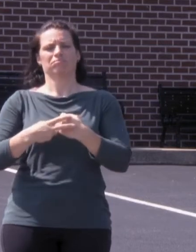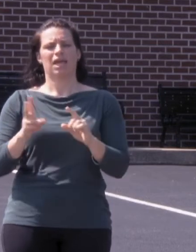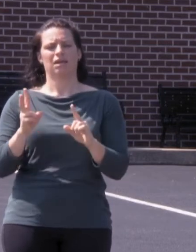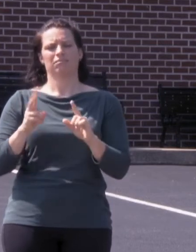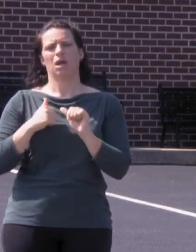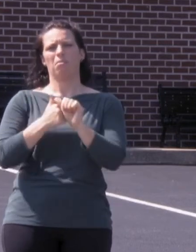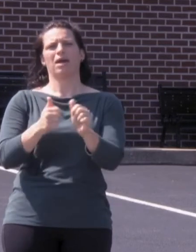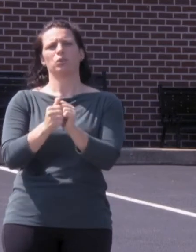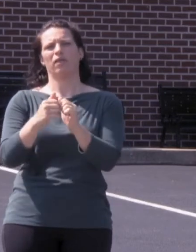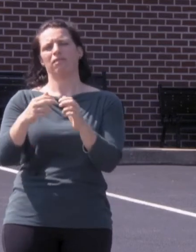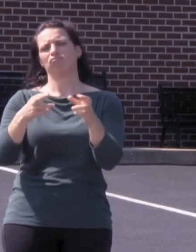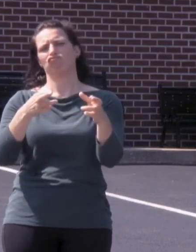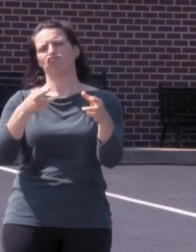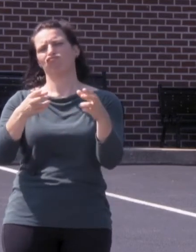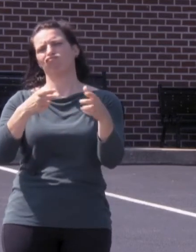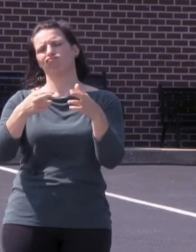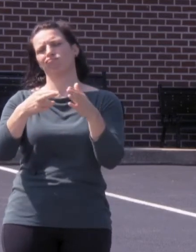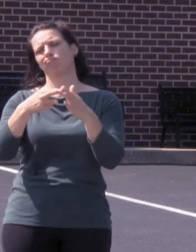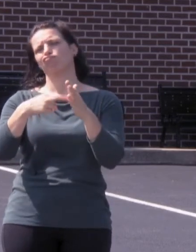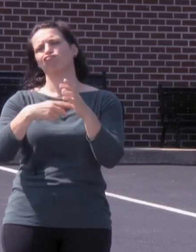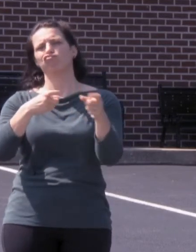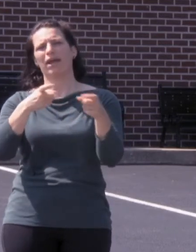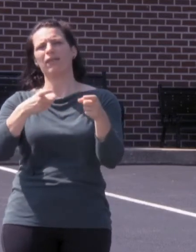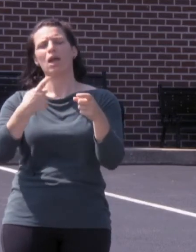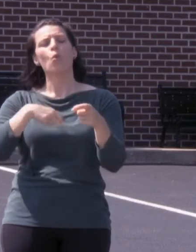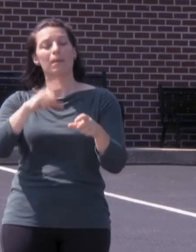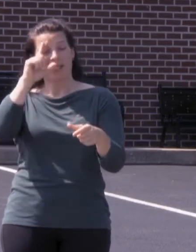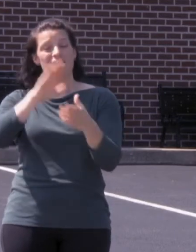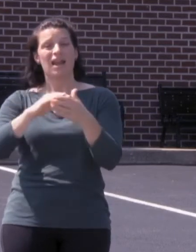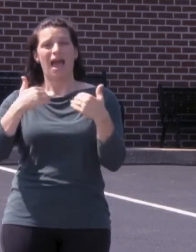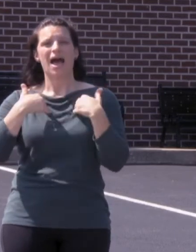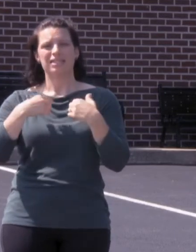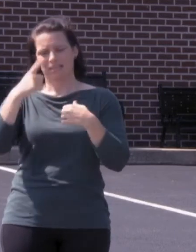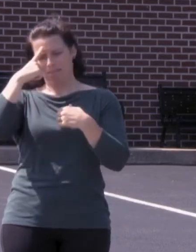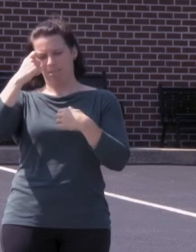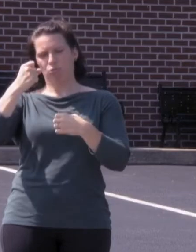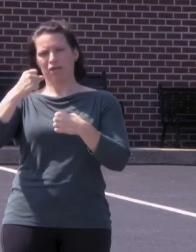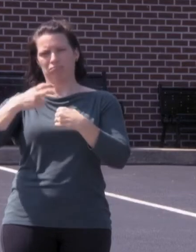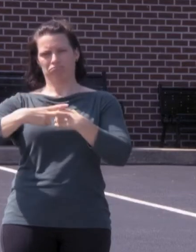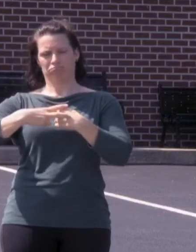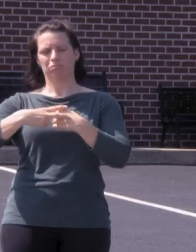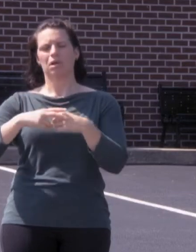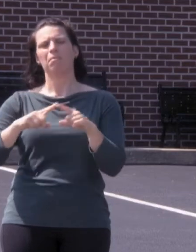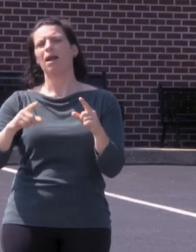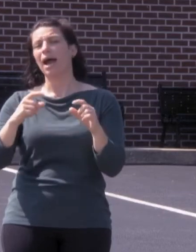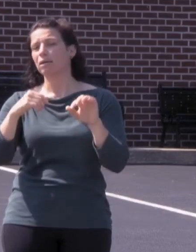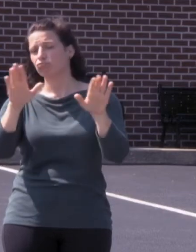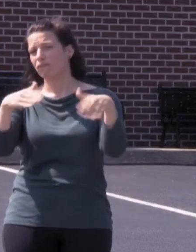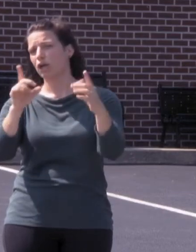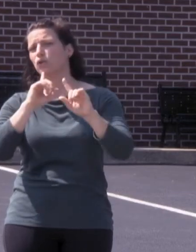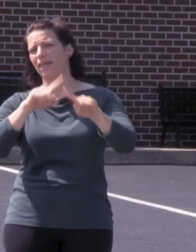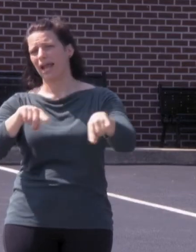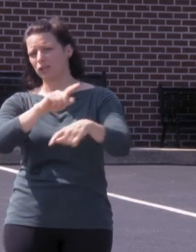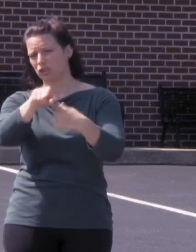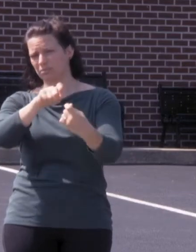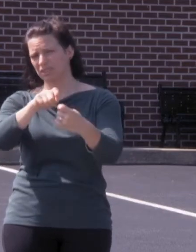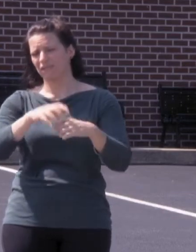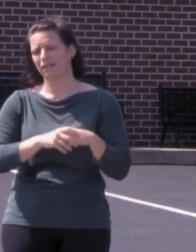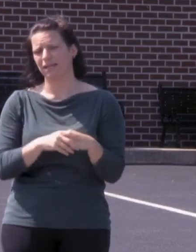with the regulation, and we believe it has the capacity that it needs. But I can get you a straight answer on that. Corporal Miller will follow that up for